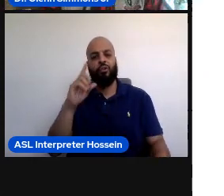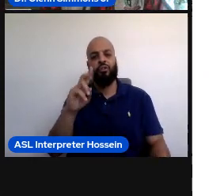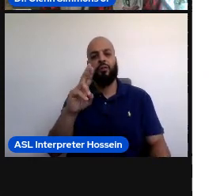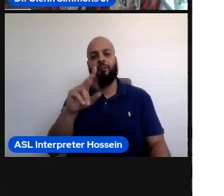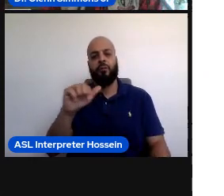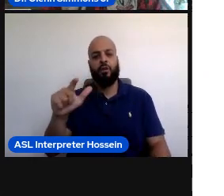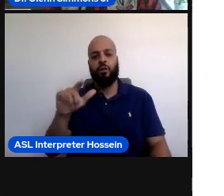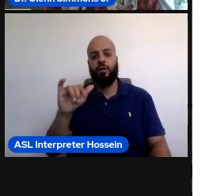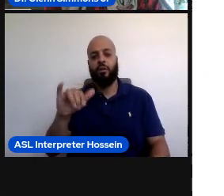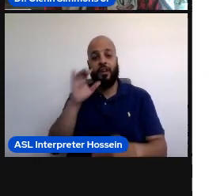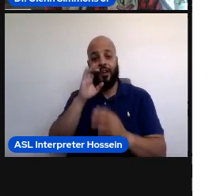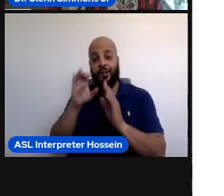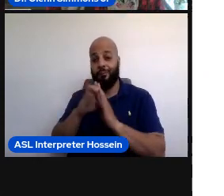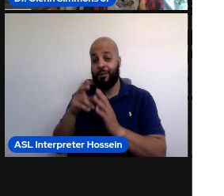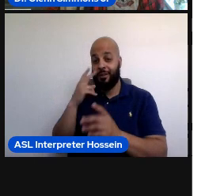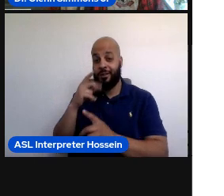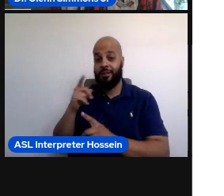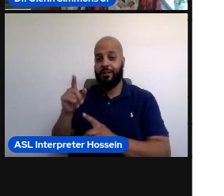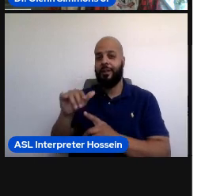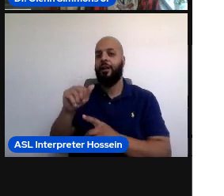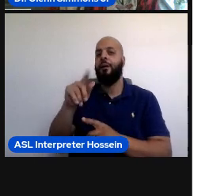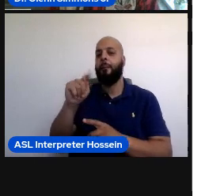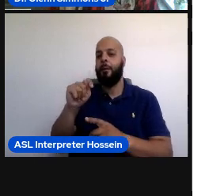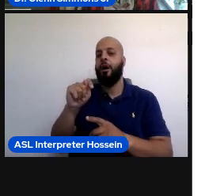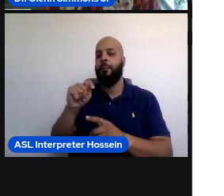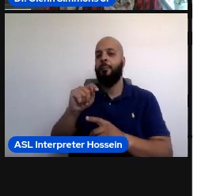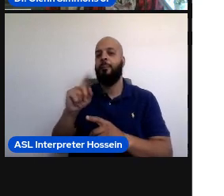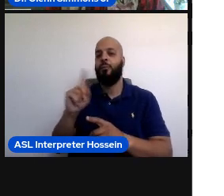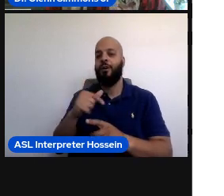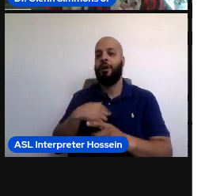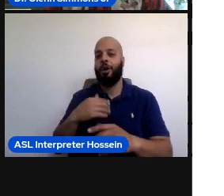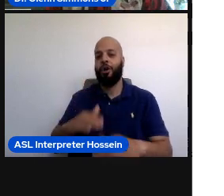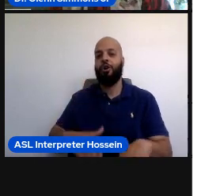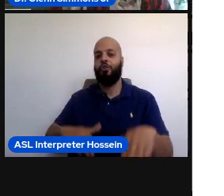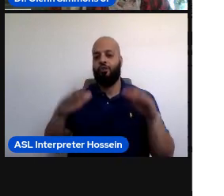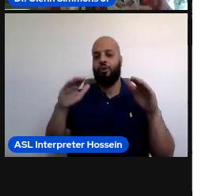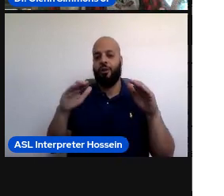actually one of the apartment complexes that I grew up in.